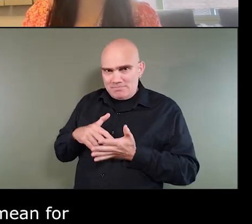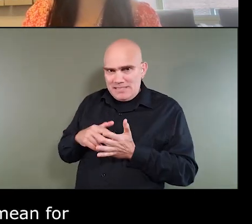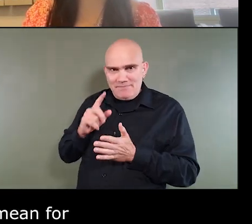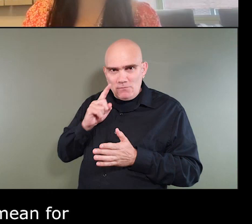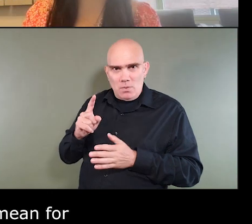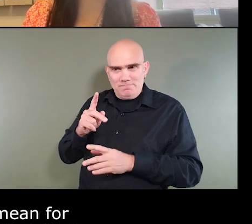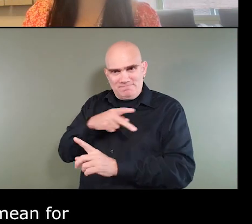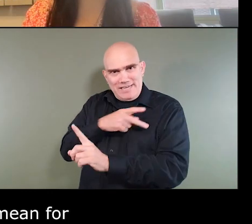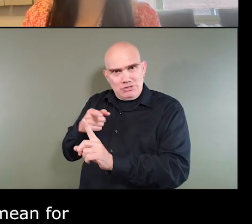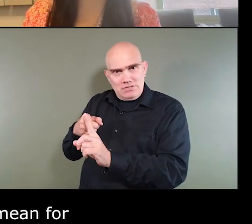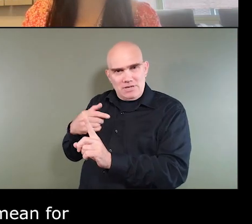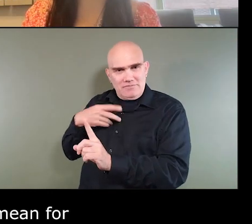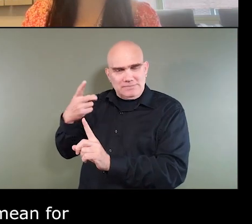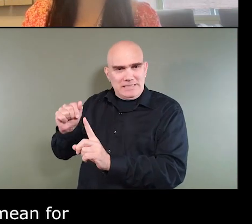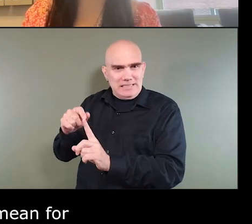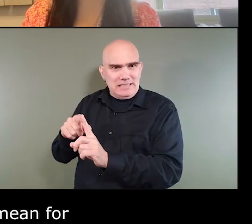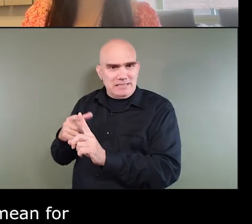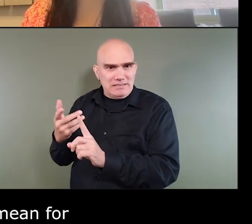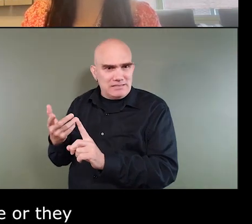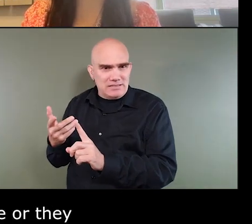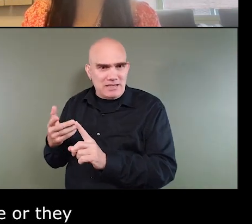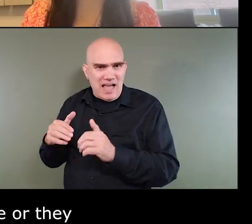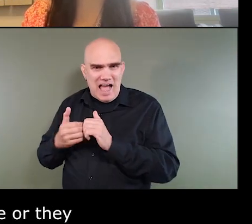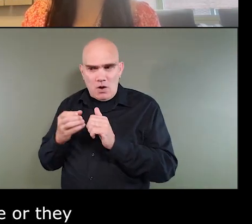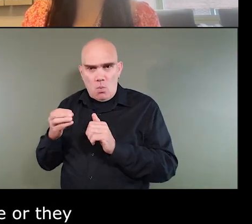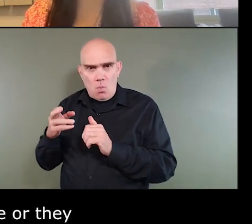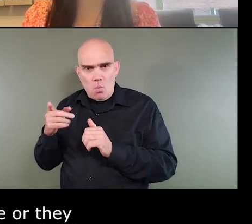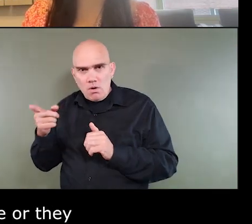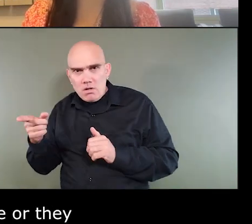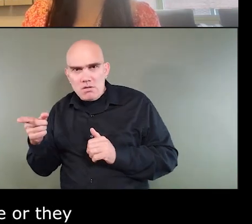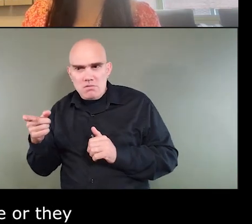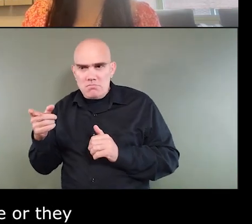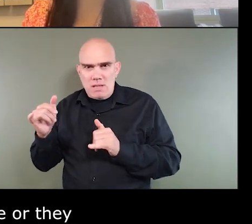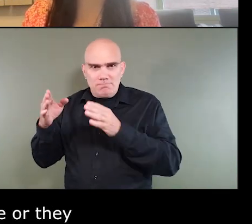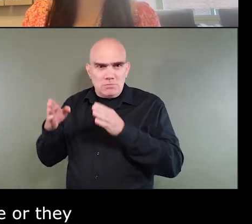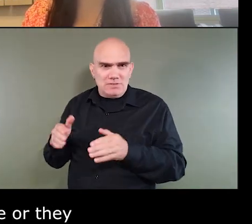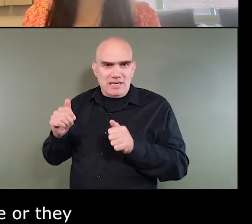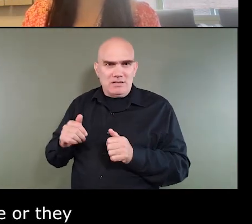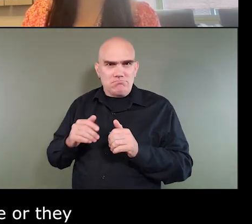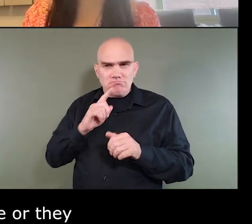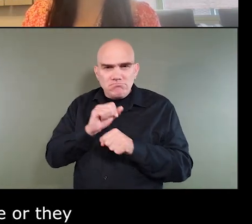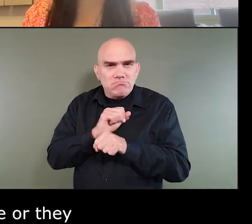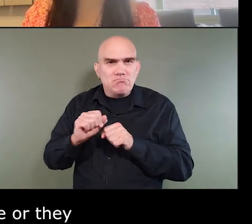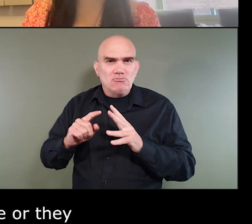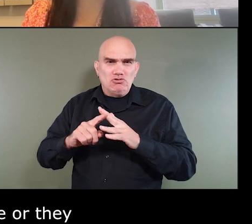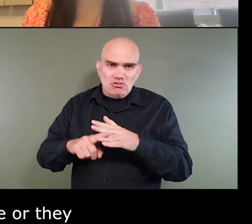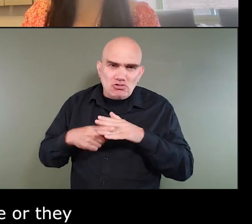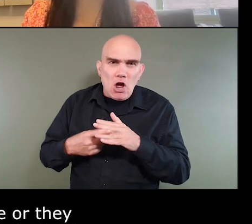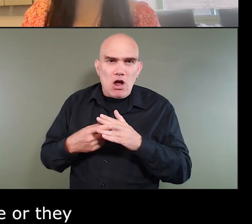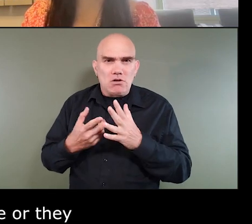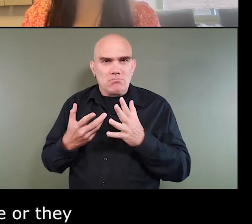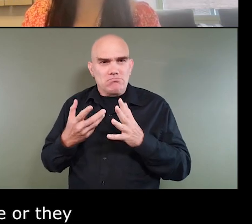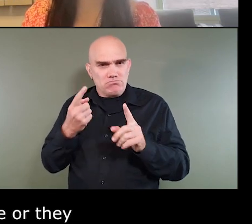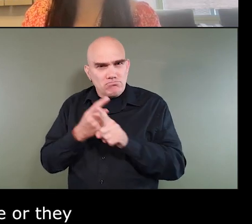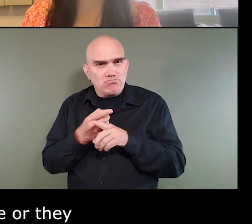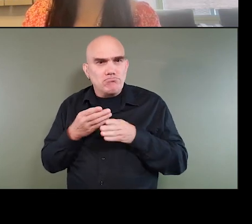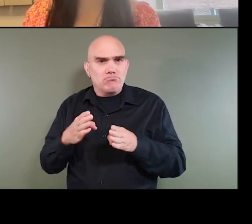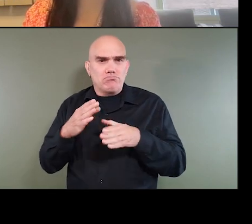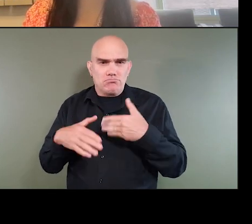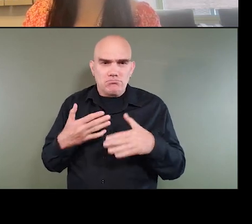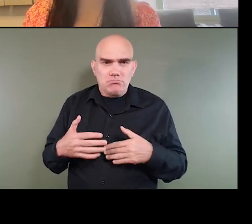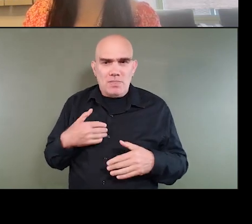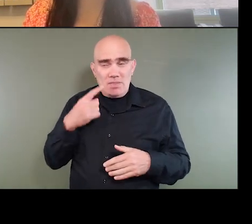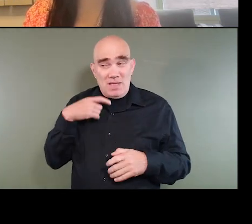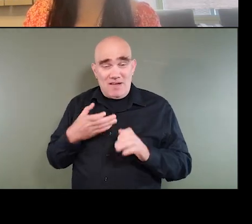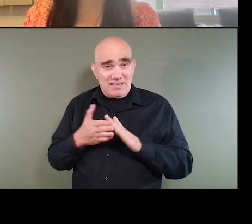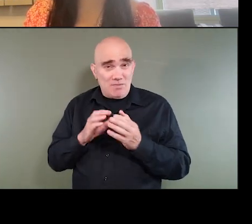for a given patient with a disability? Like, how can she or he or they really meaningfully get started?